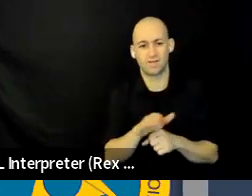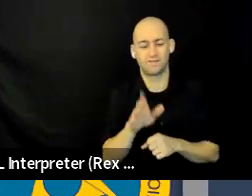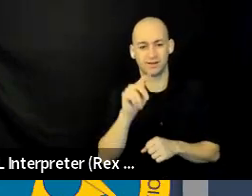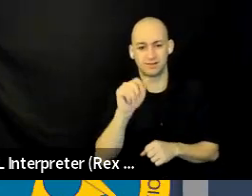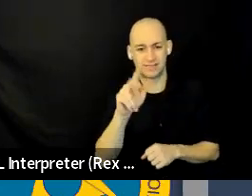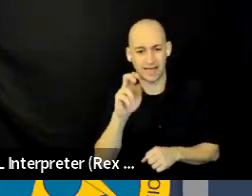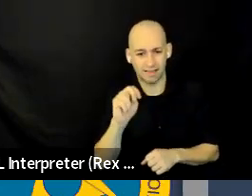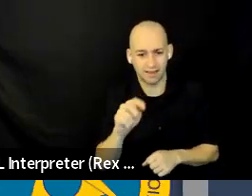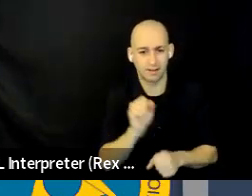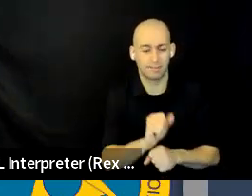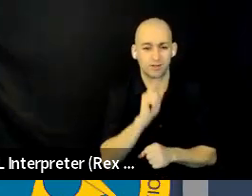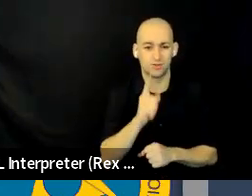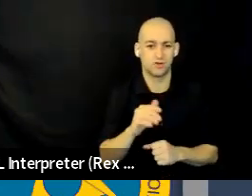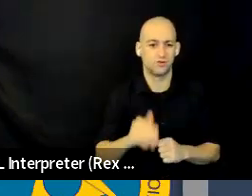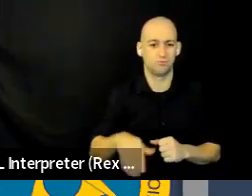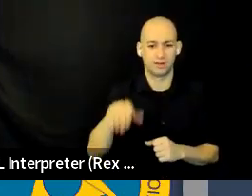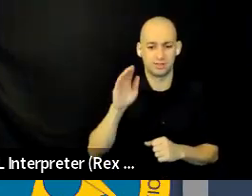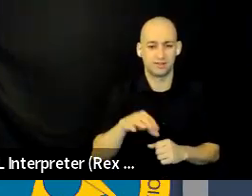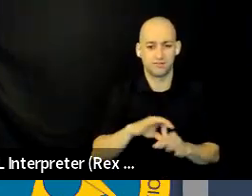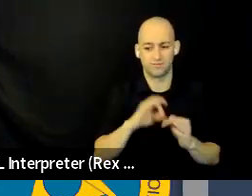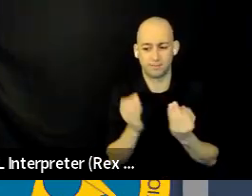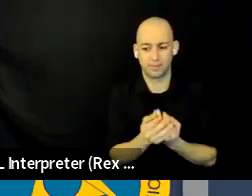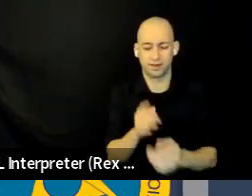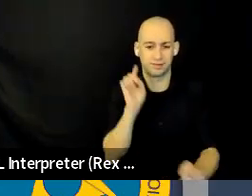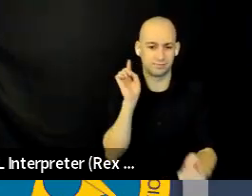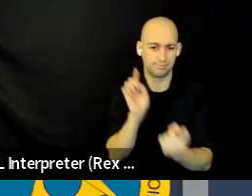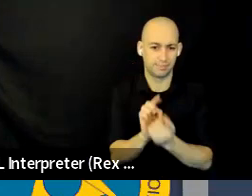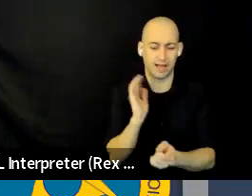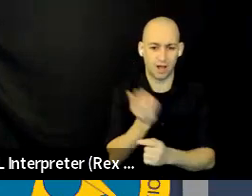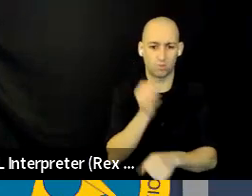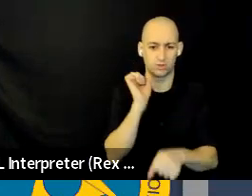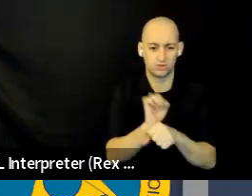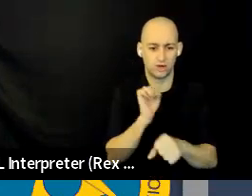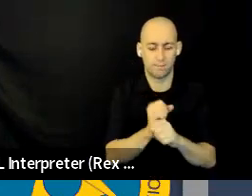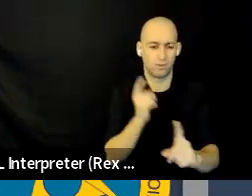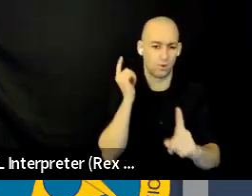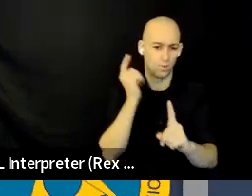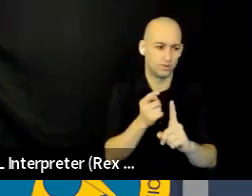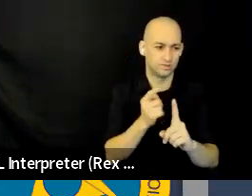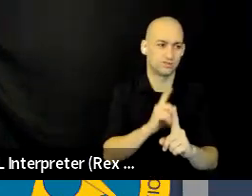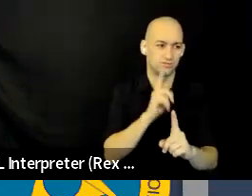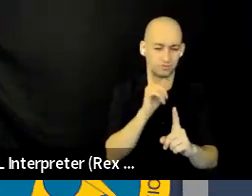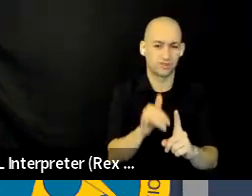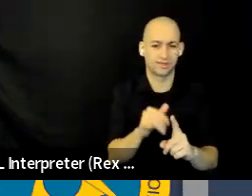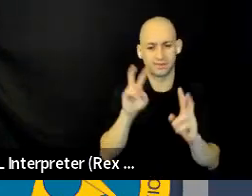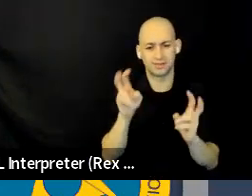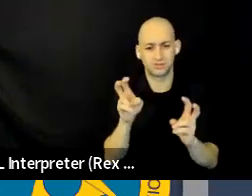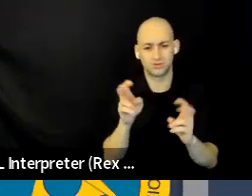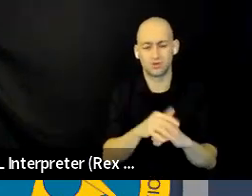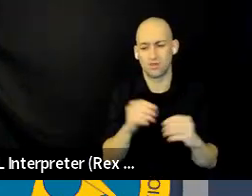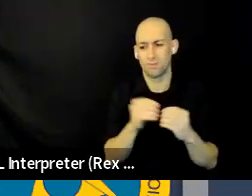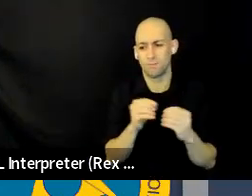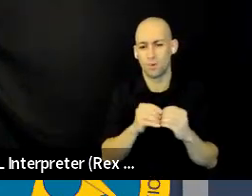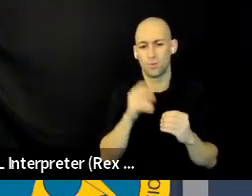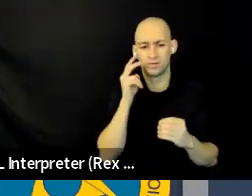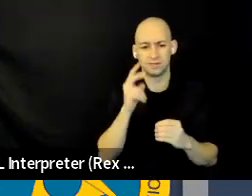can raise families and, meet our job goals is really the issue. So the more that we can see that